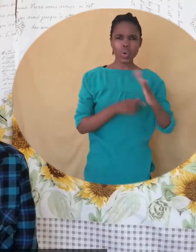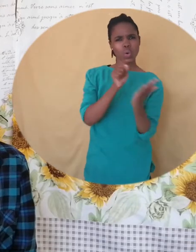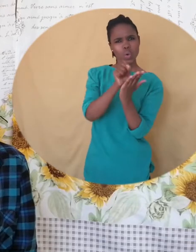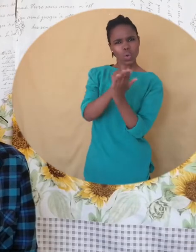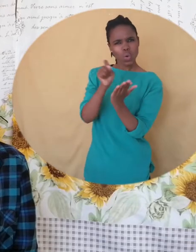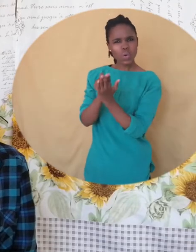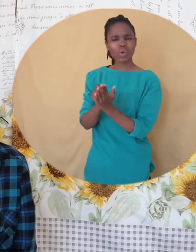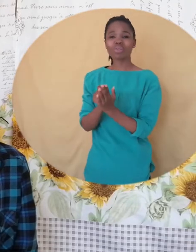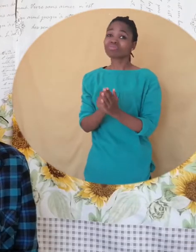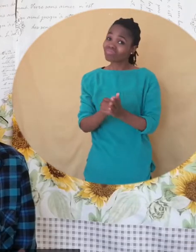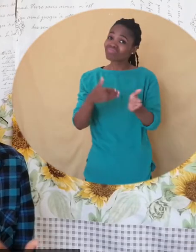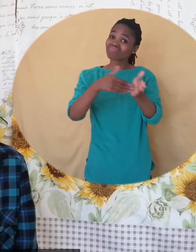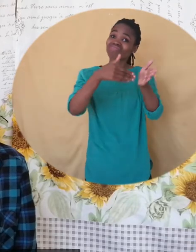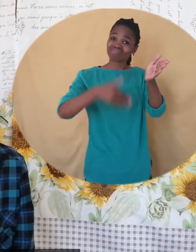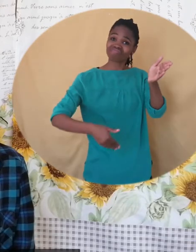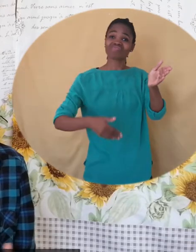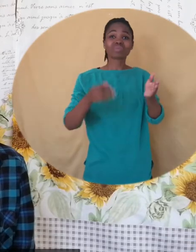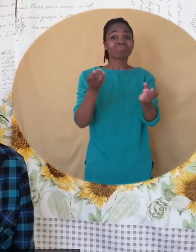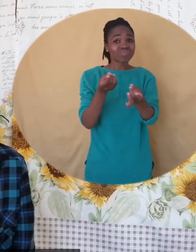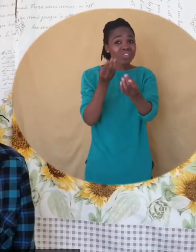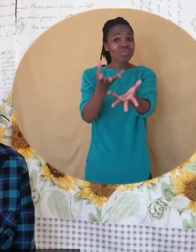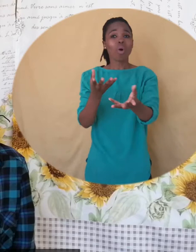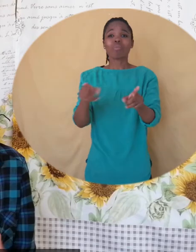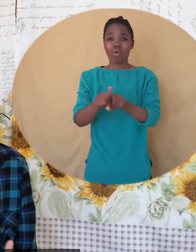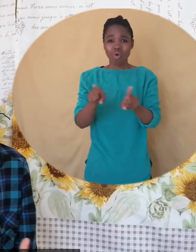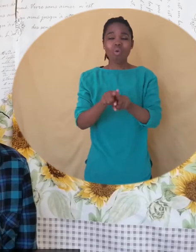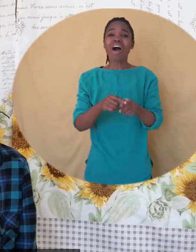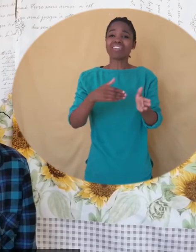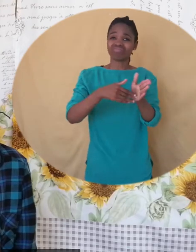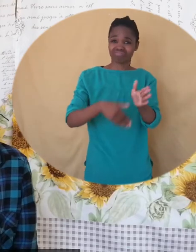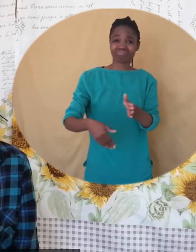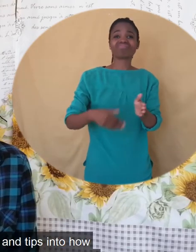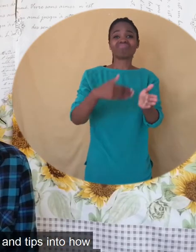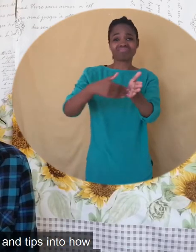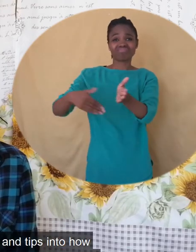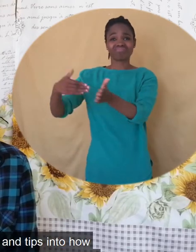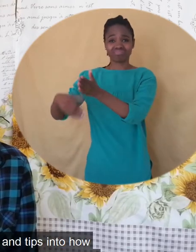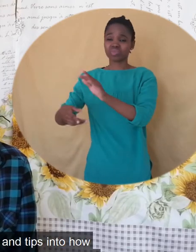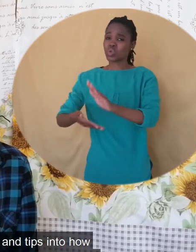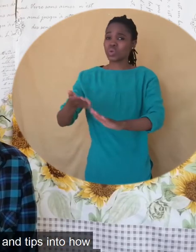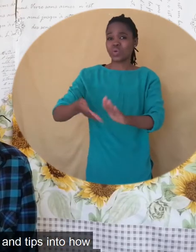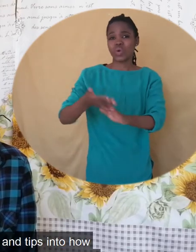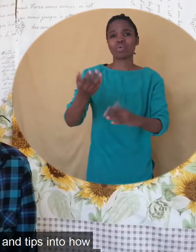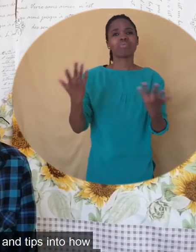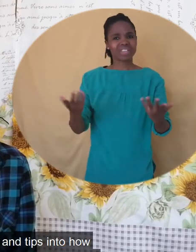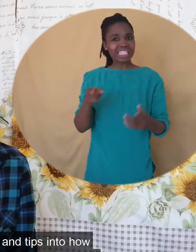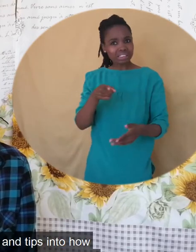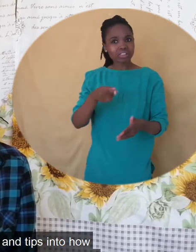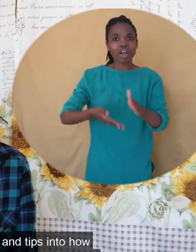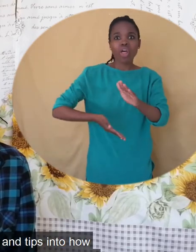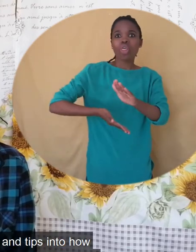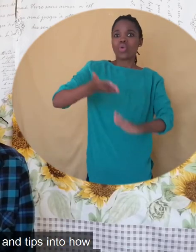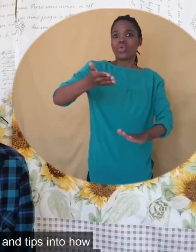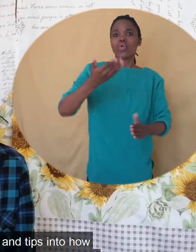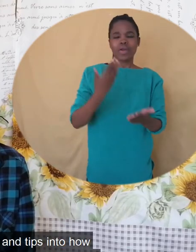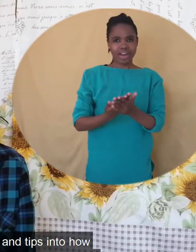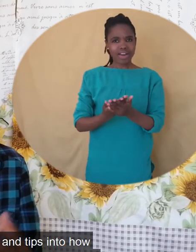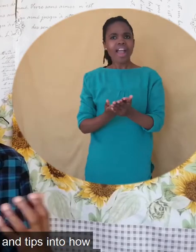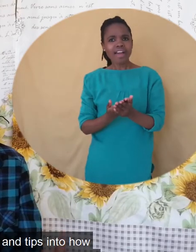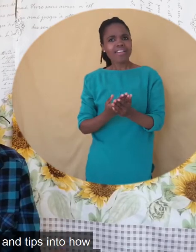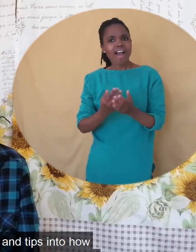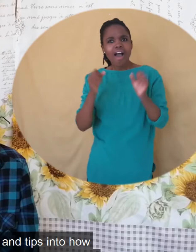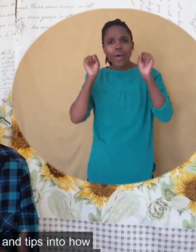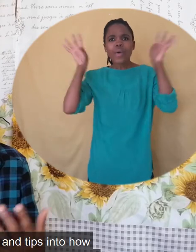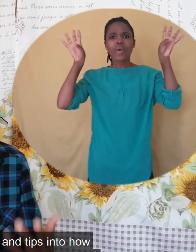book, there's a lot of red tape. Sometimes the system is not, designed for us, but she gives us amazing insights and tips into how you can